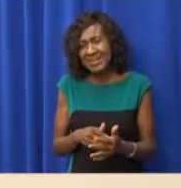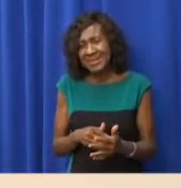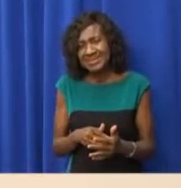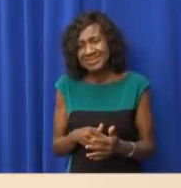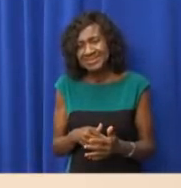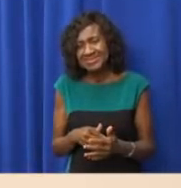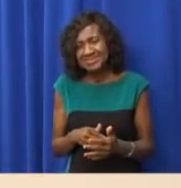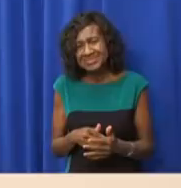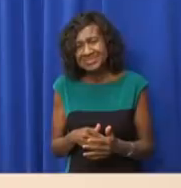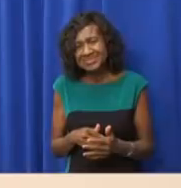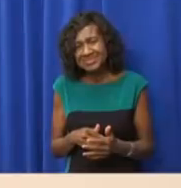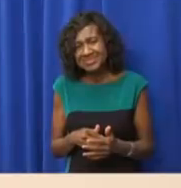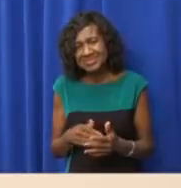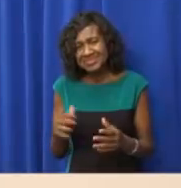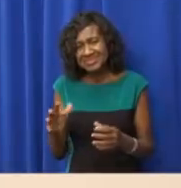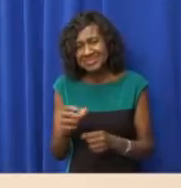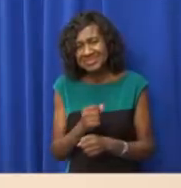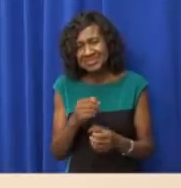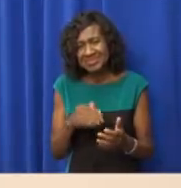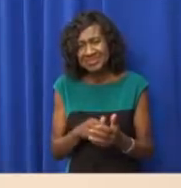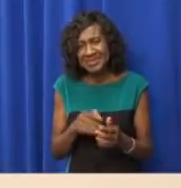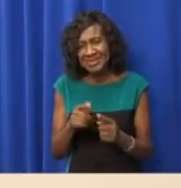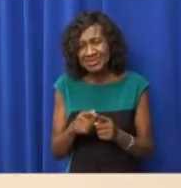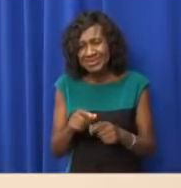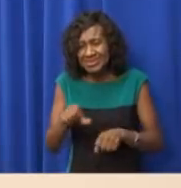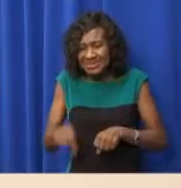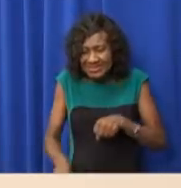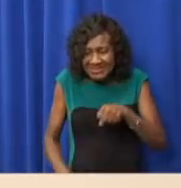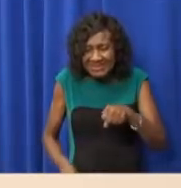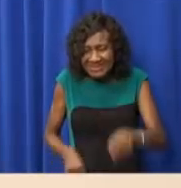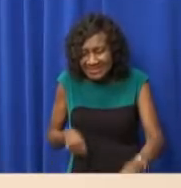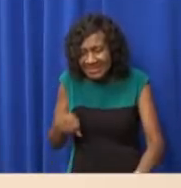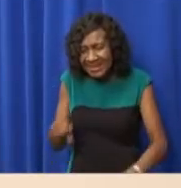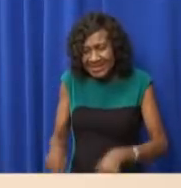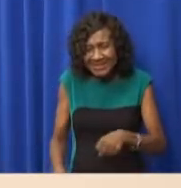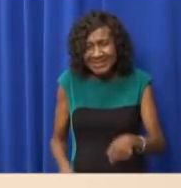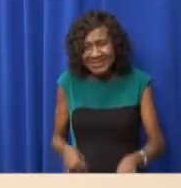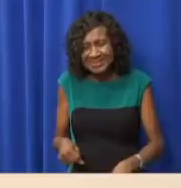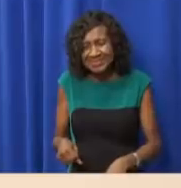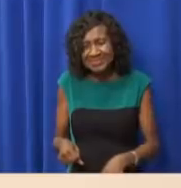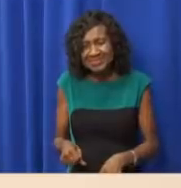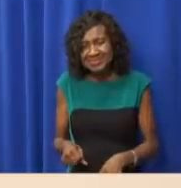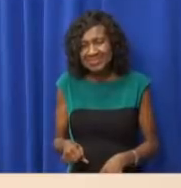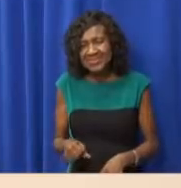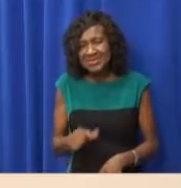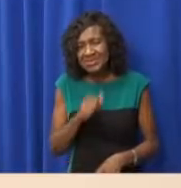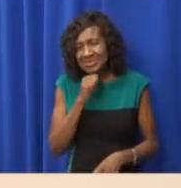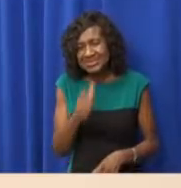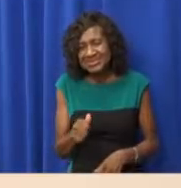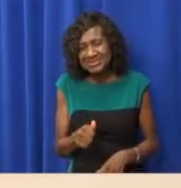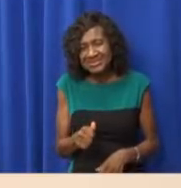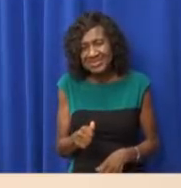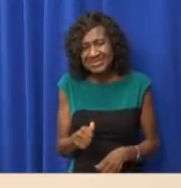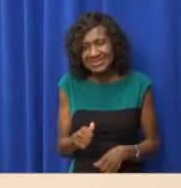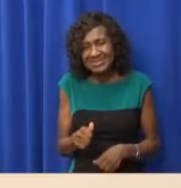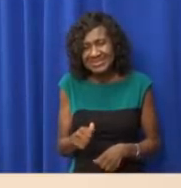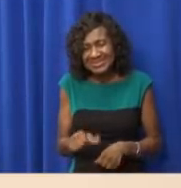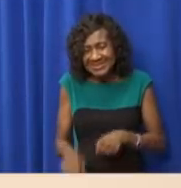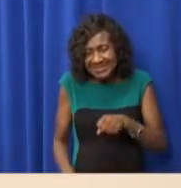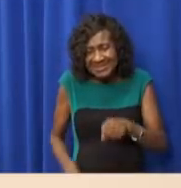was getting back to my regular cycling routine, which quite frankly I hadn't been doing